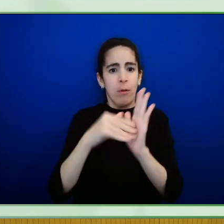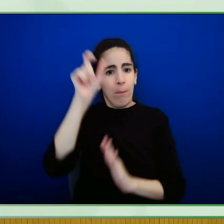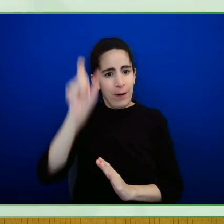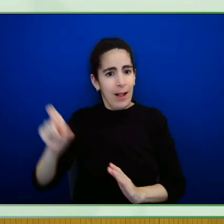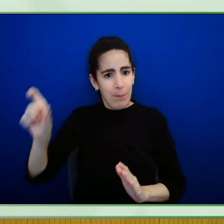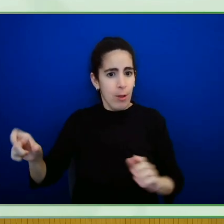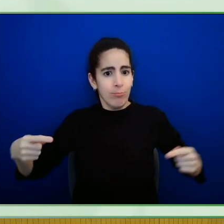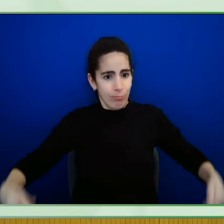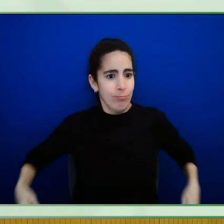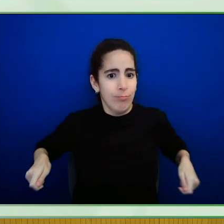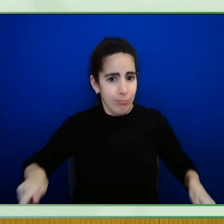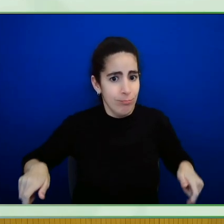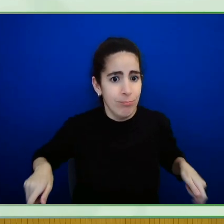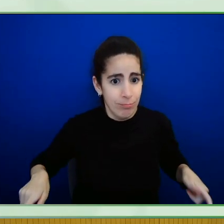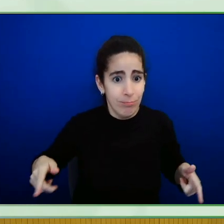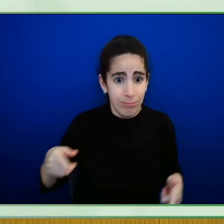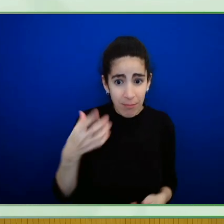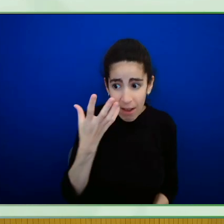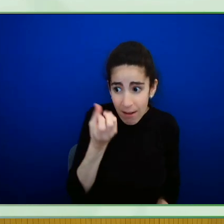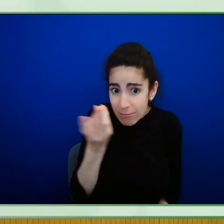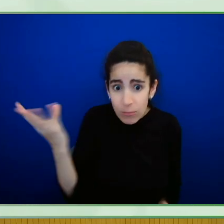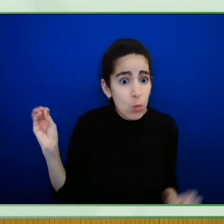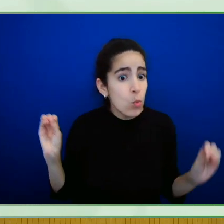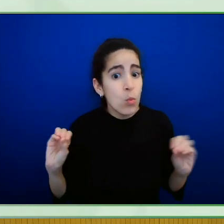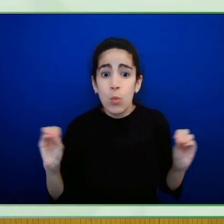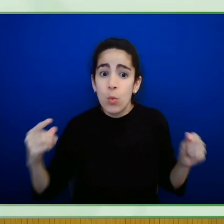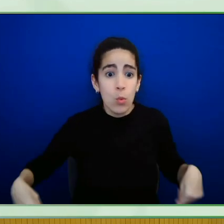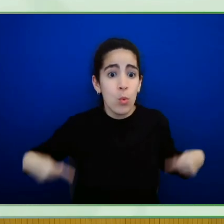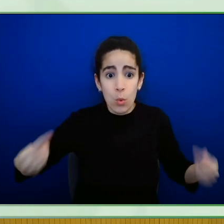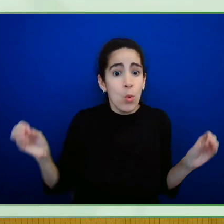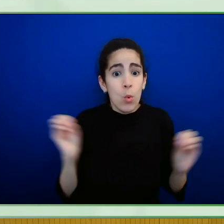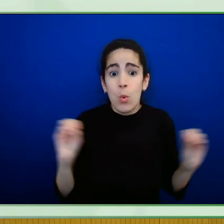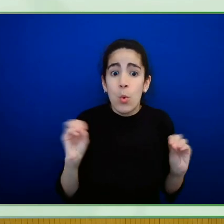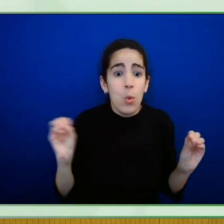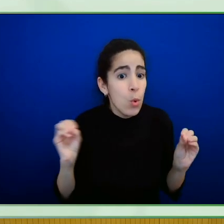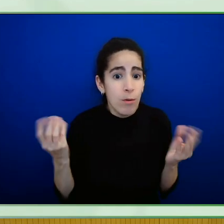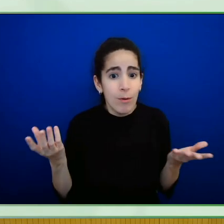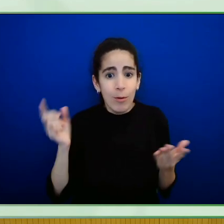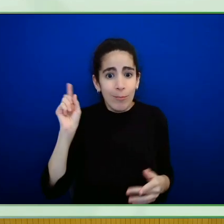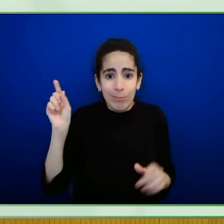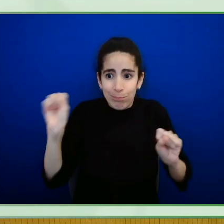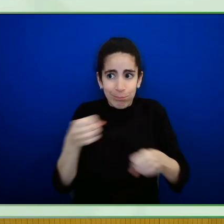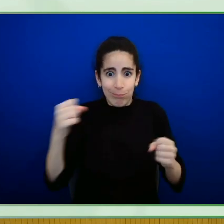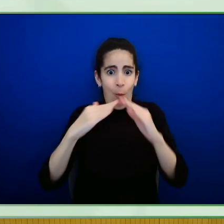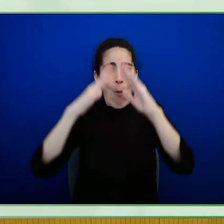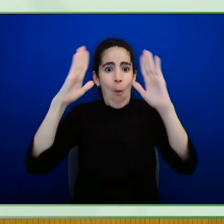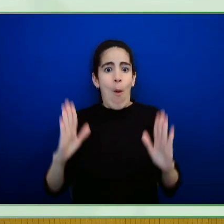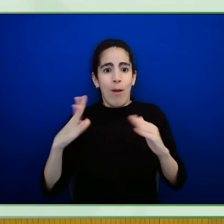wheelchair. Some of them don't go out of their homes. They are in quarantine